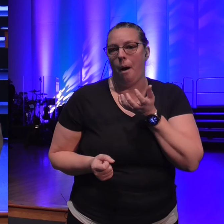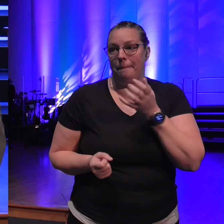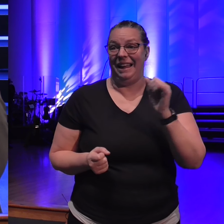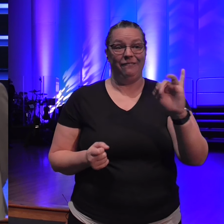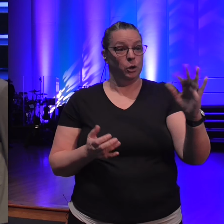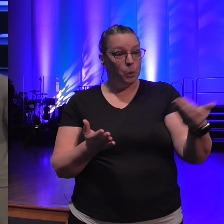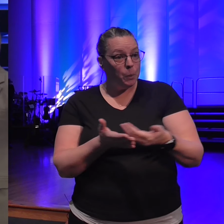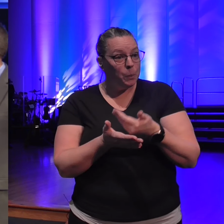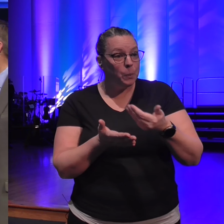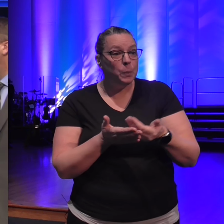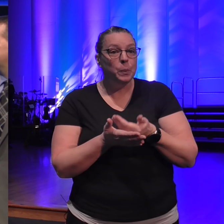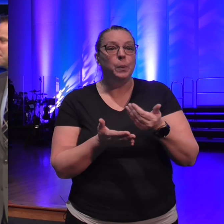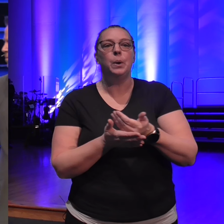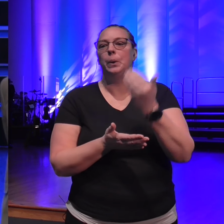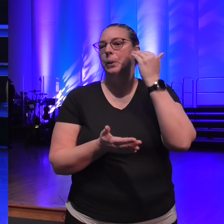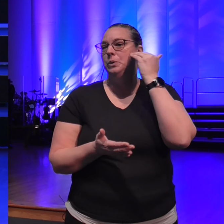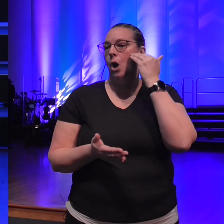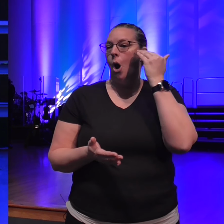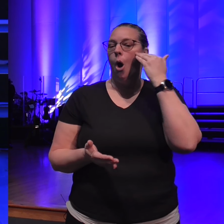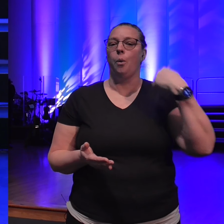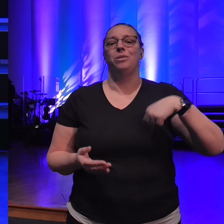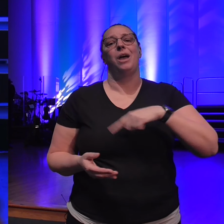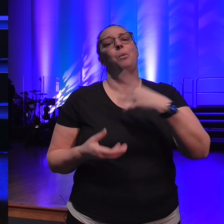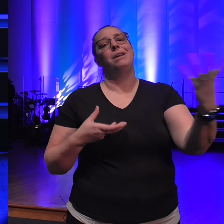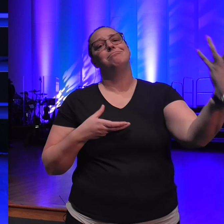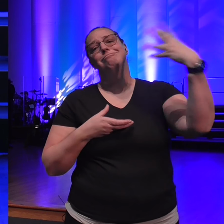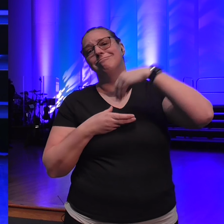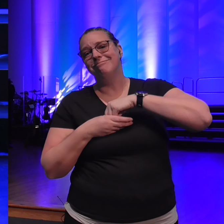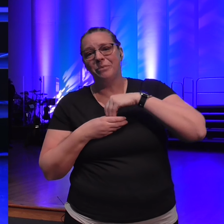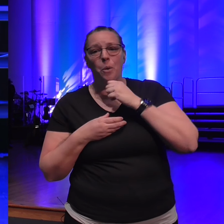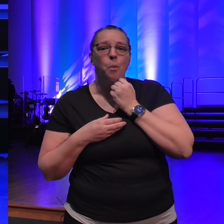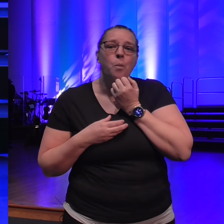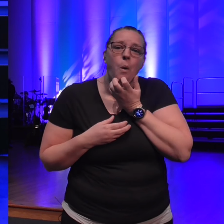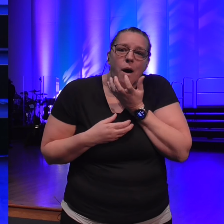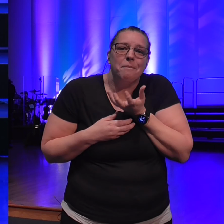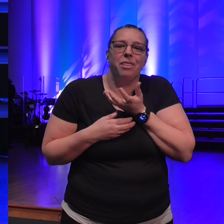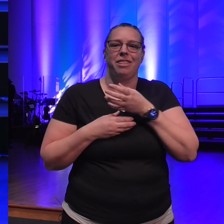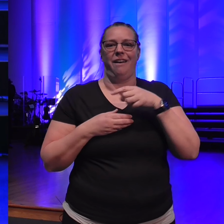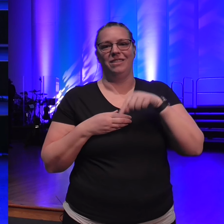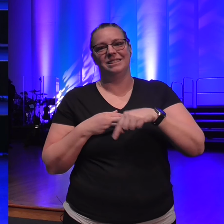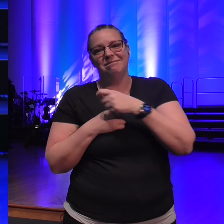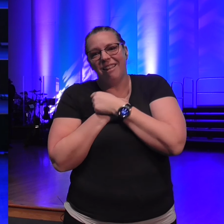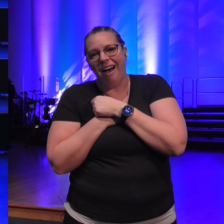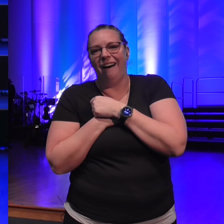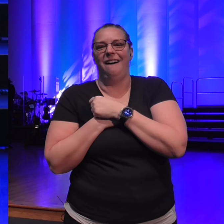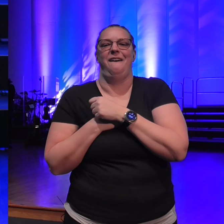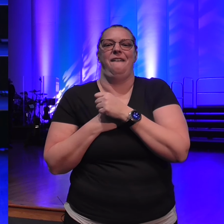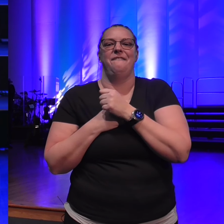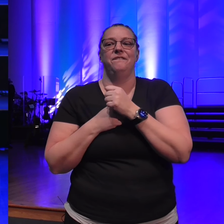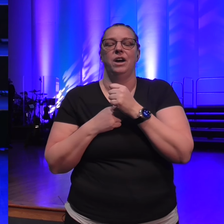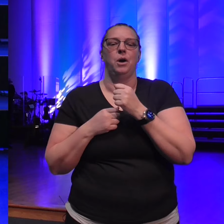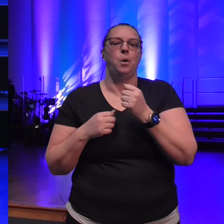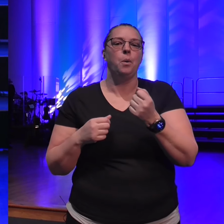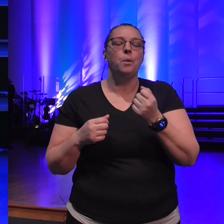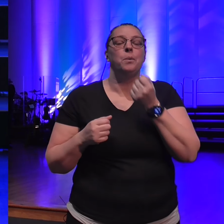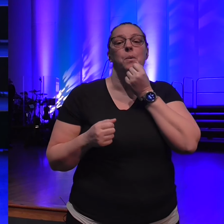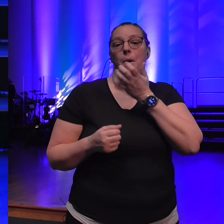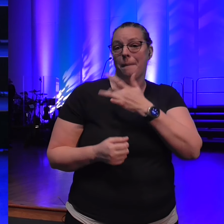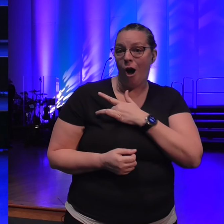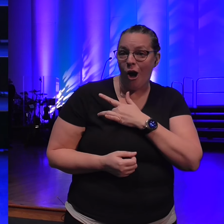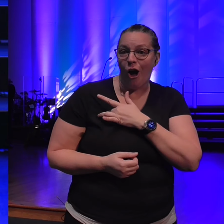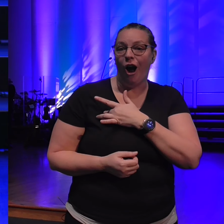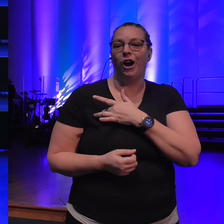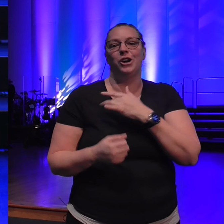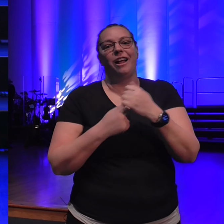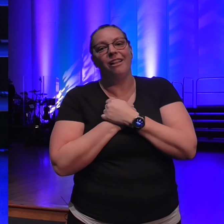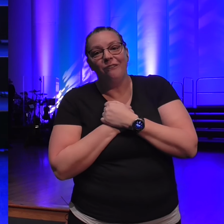brand new today, just know that we enfold you in the warmth of this love and light that we are, and that we are a warm-hearted,